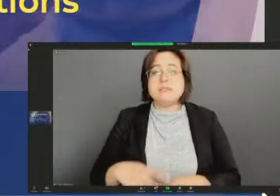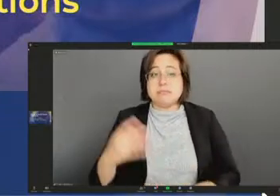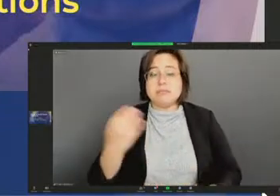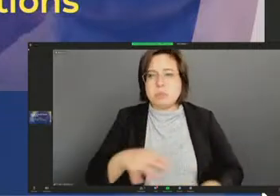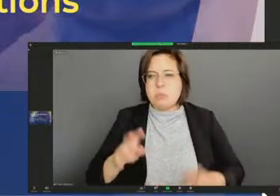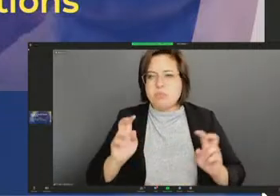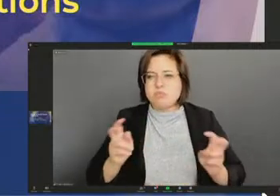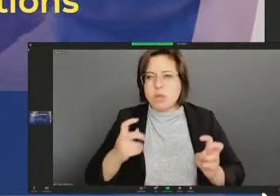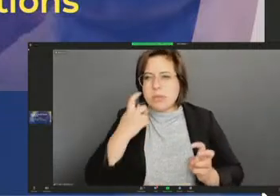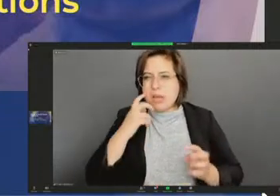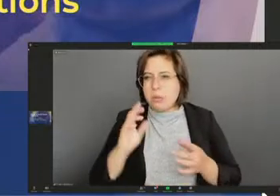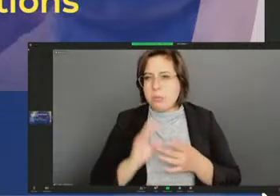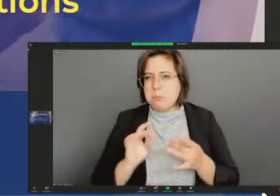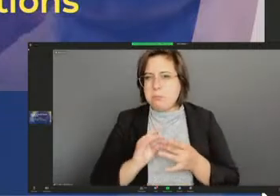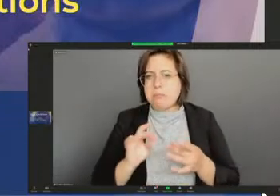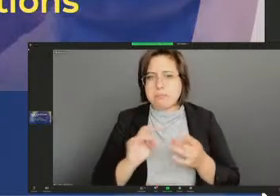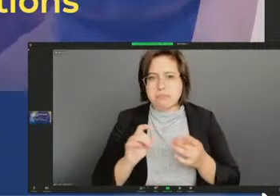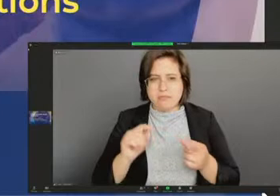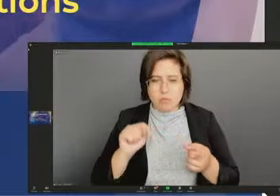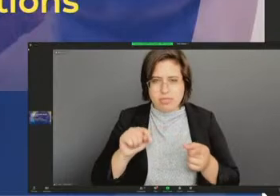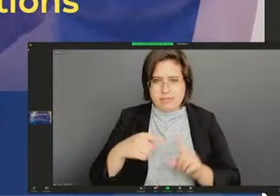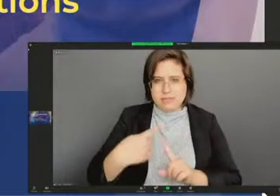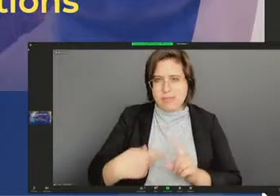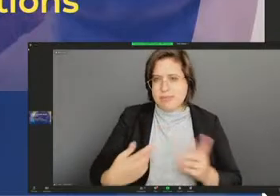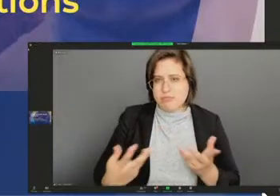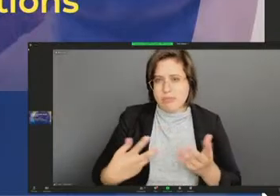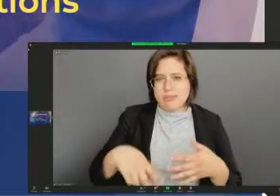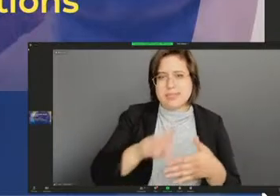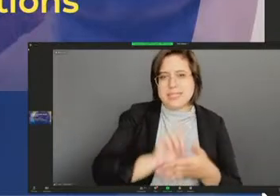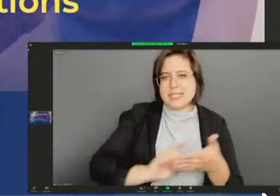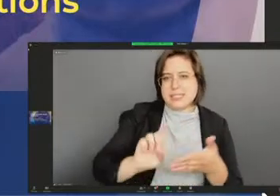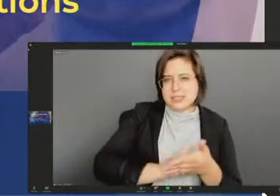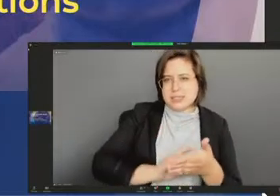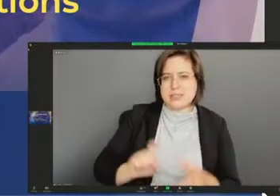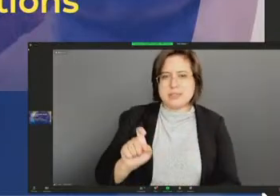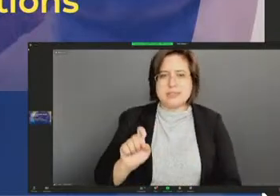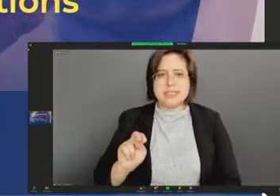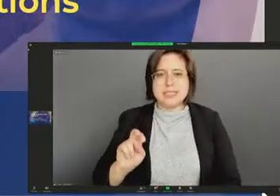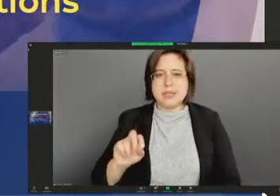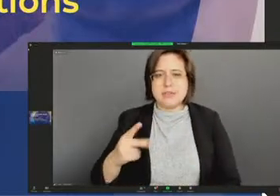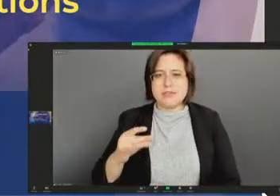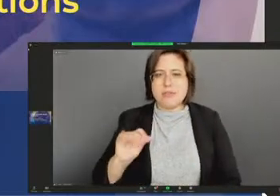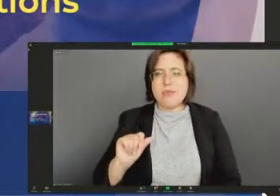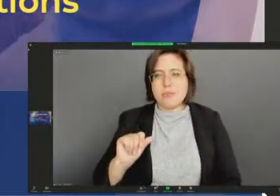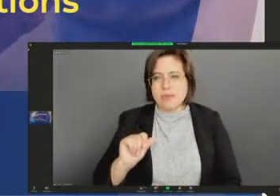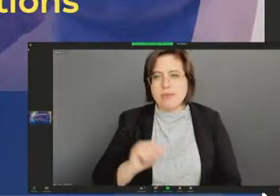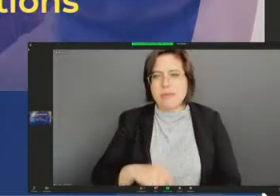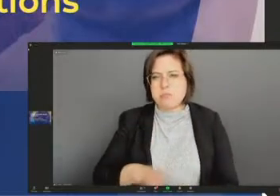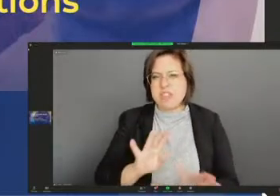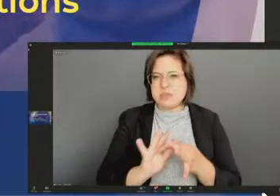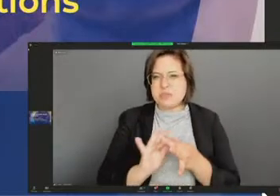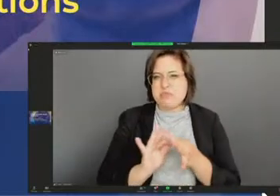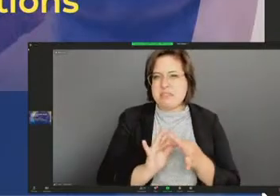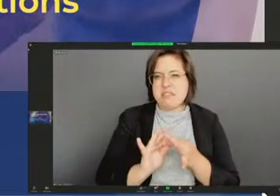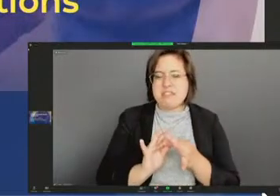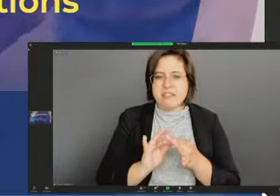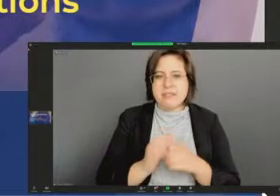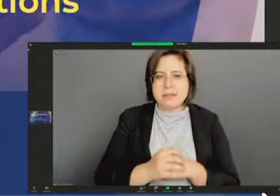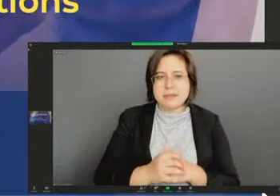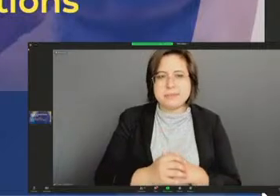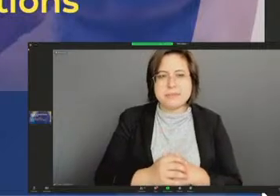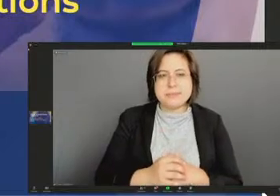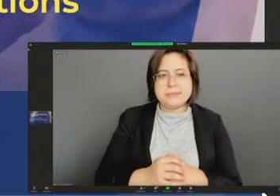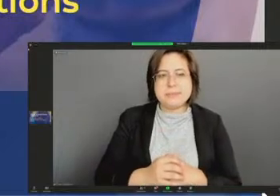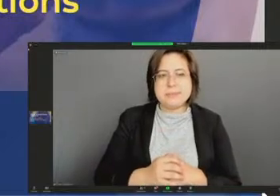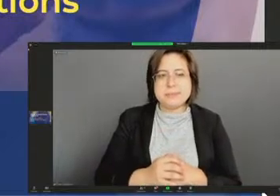heard for this sprint this month, is discrimination and xenophobia that are related, either caused